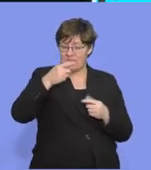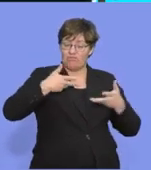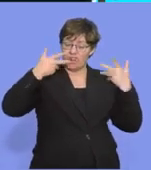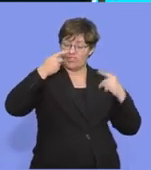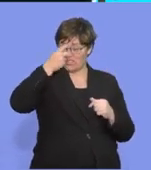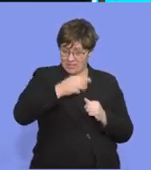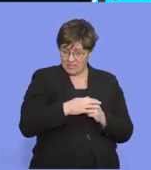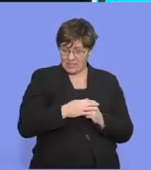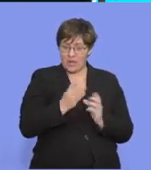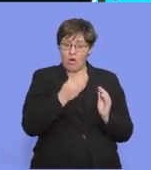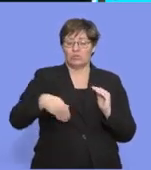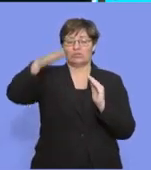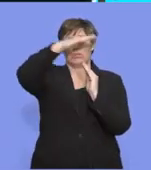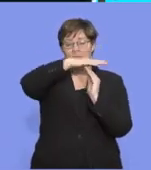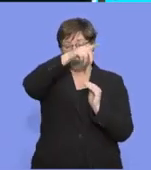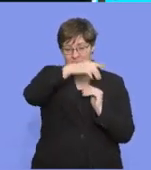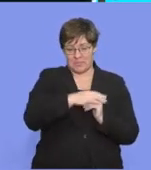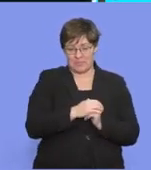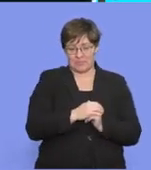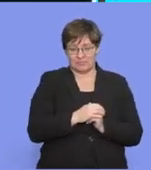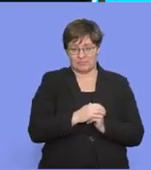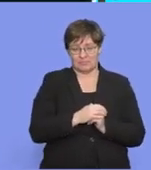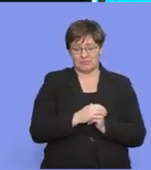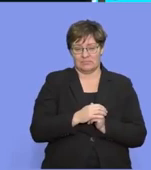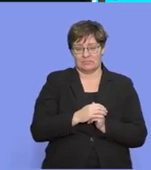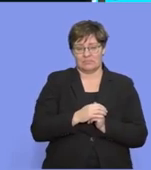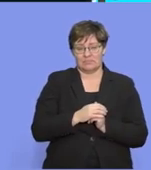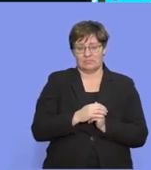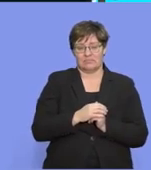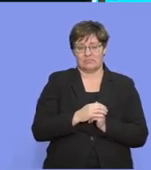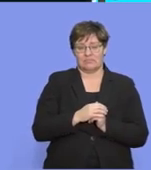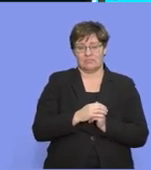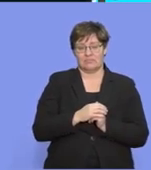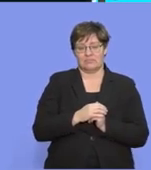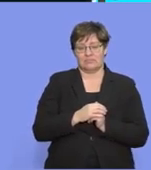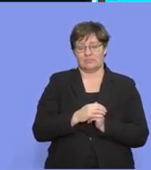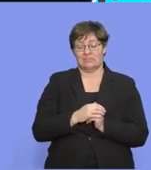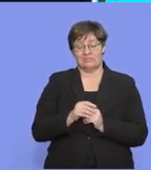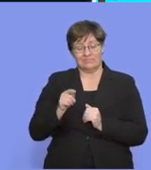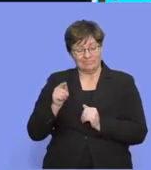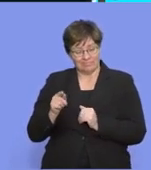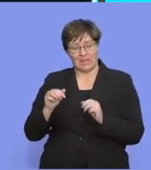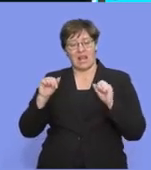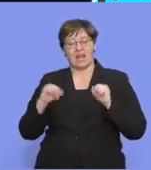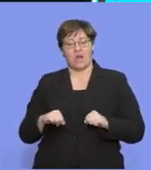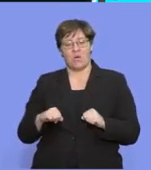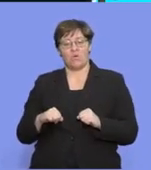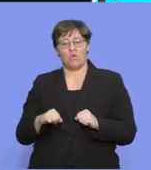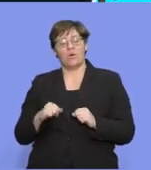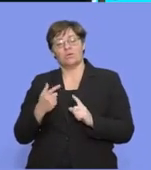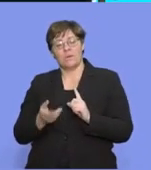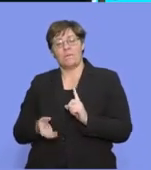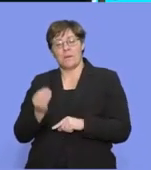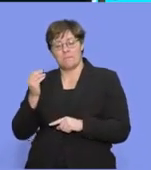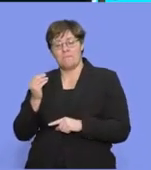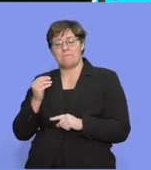fresh, delicious, juicy leaves are right at the top of the tree. So this allowed the giraffe then